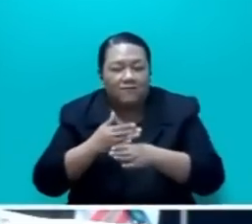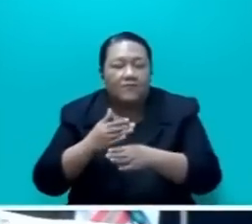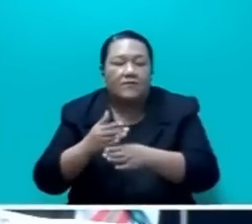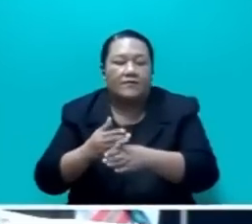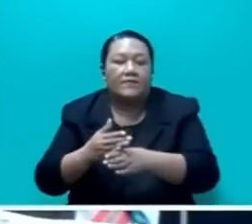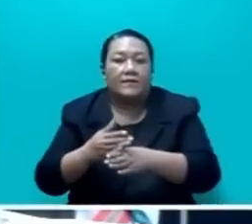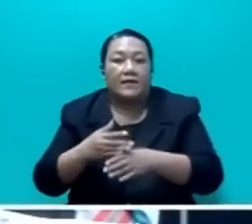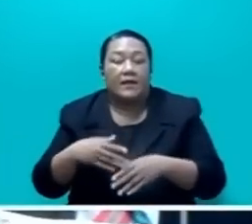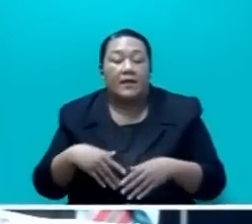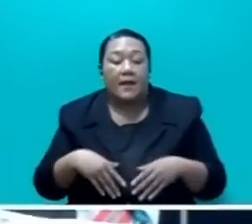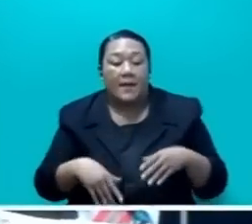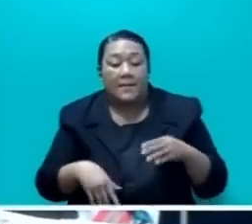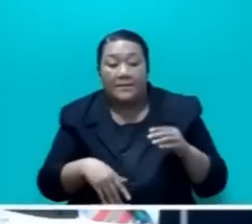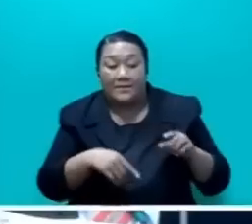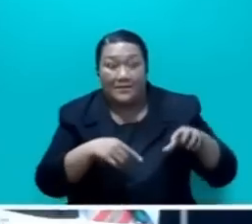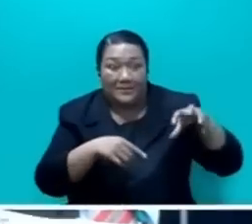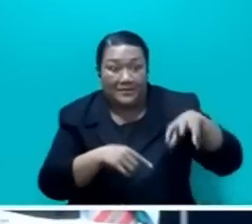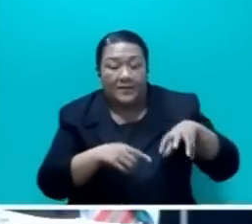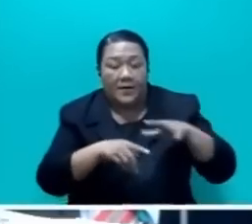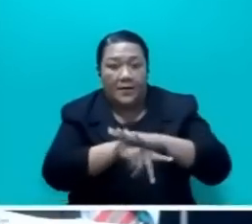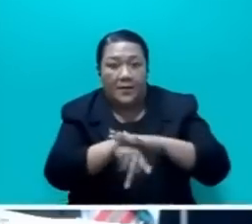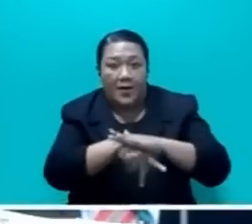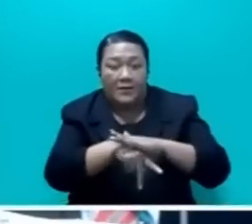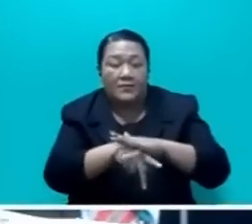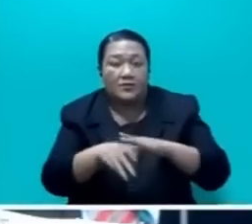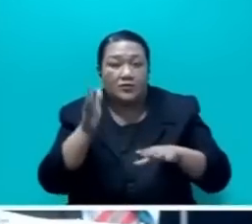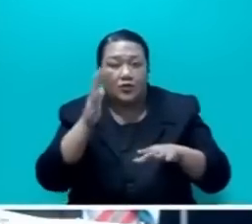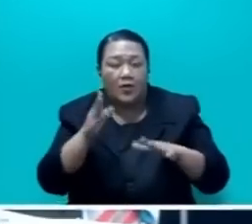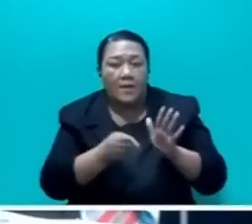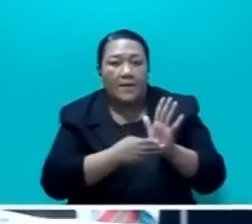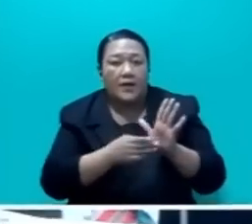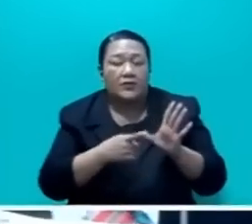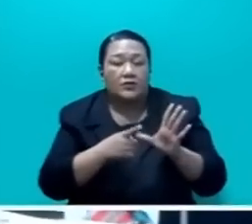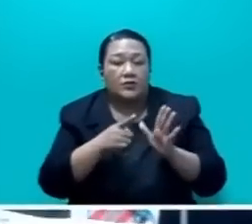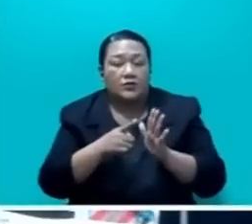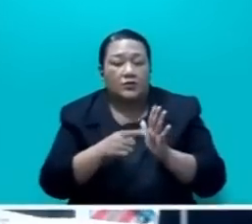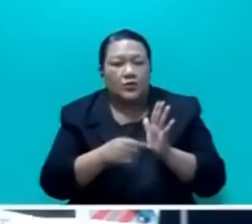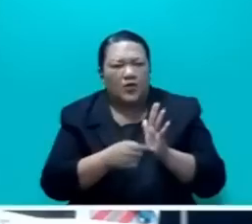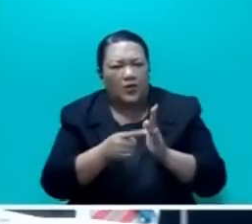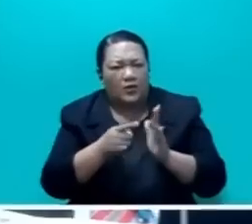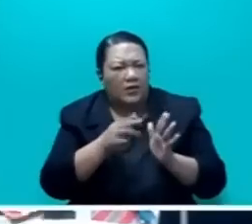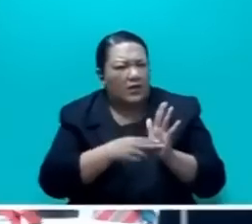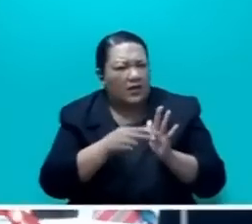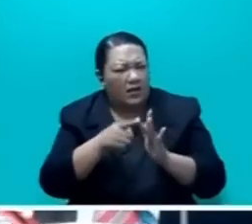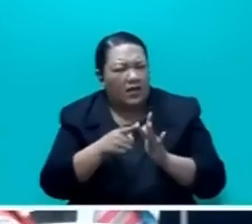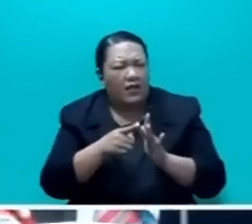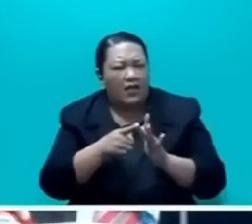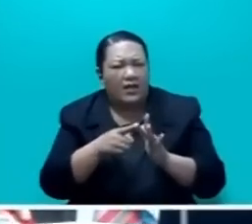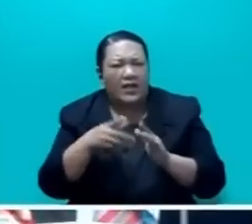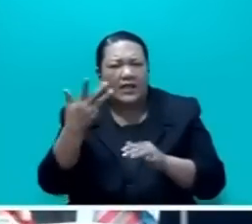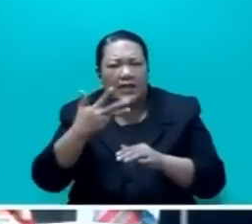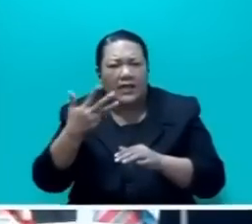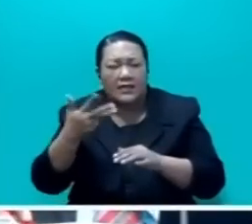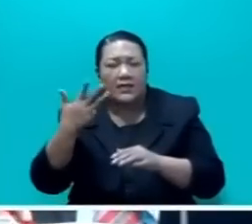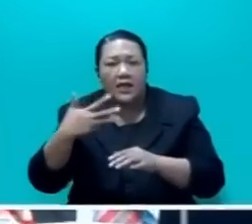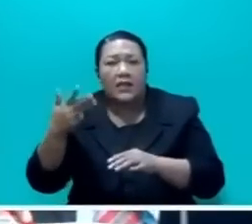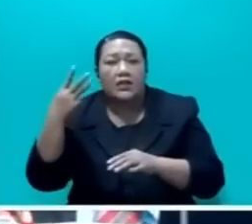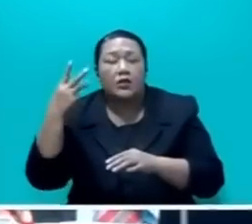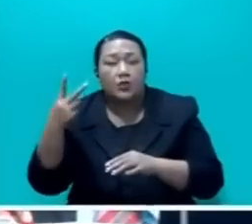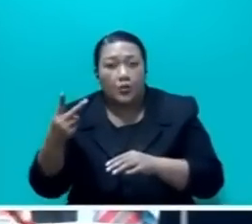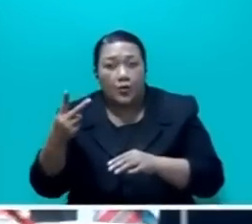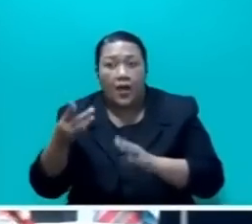School, an intermediate school, before I moved into Central Fijian School in 1982, now Sila Central High